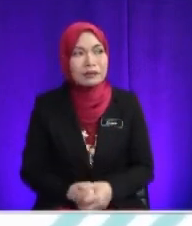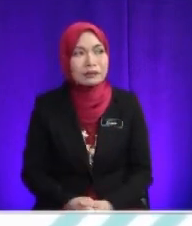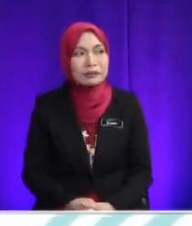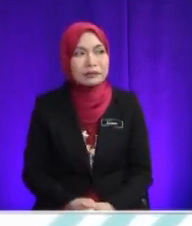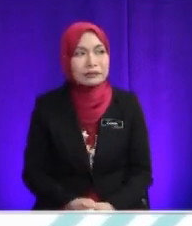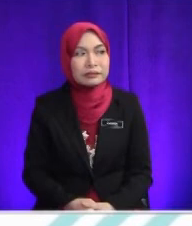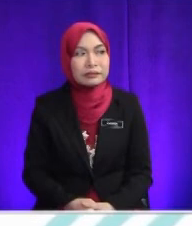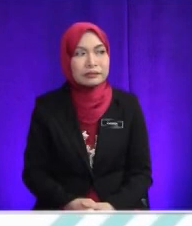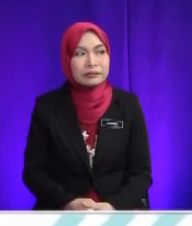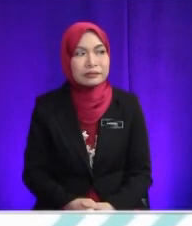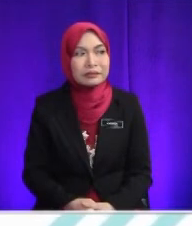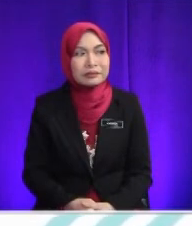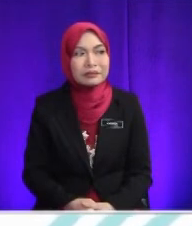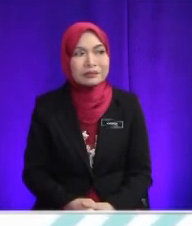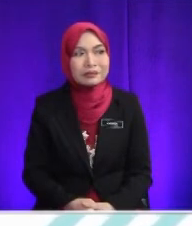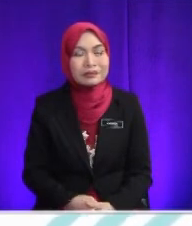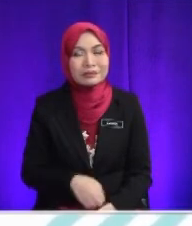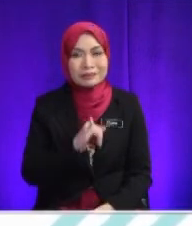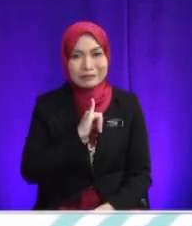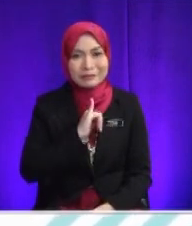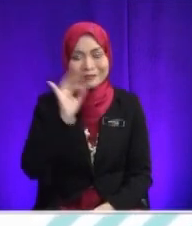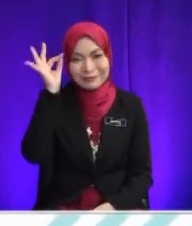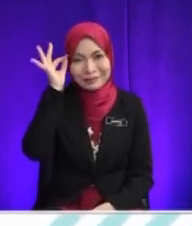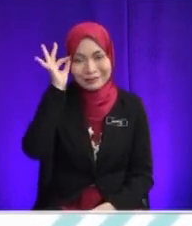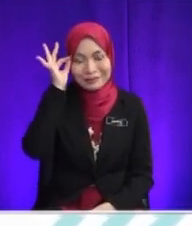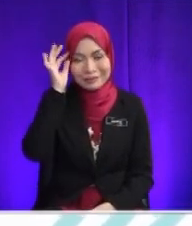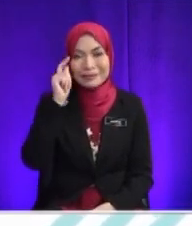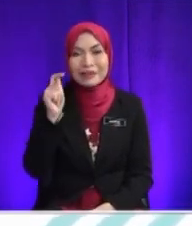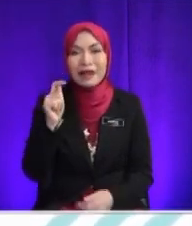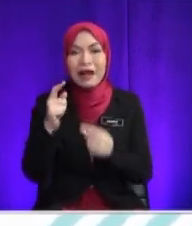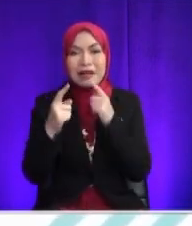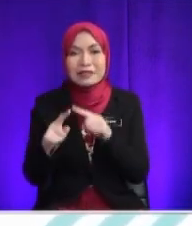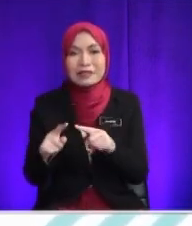What is your answer, Iza? I think the answer is A.